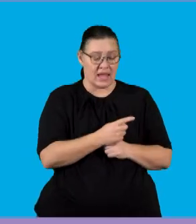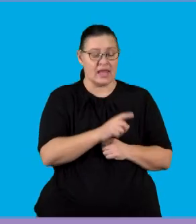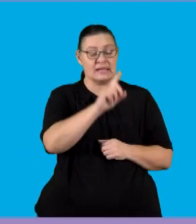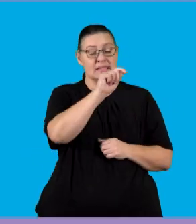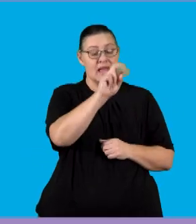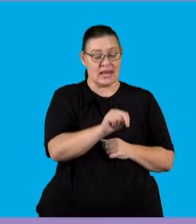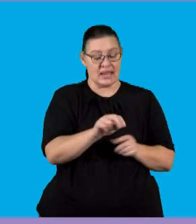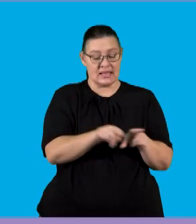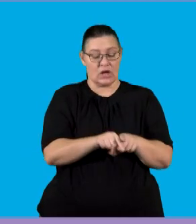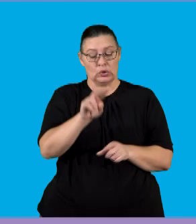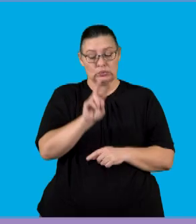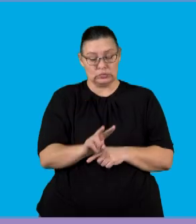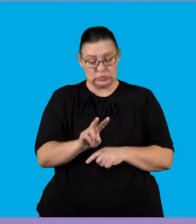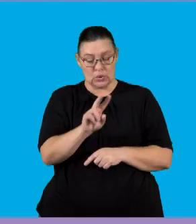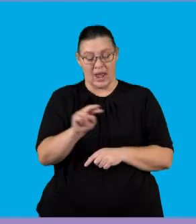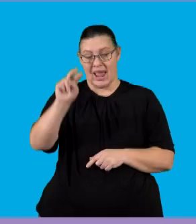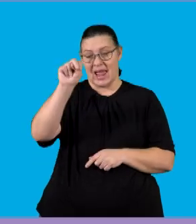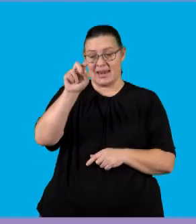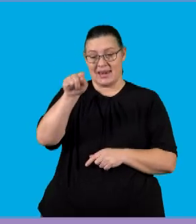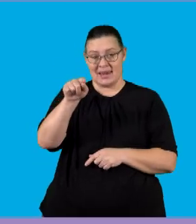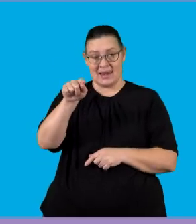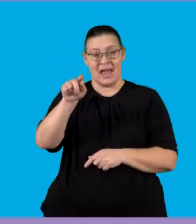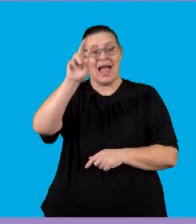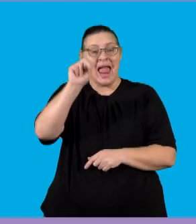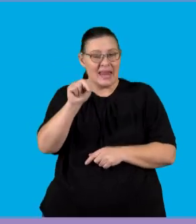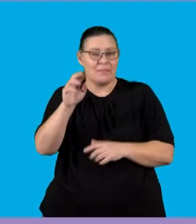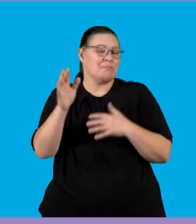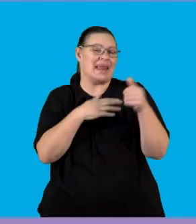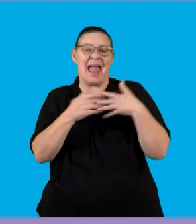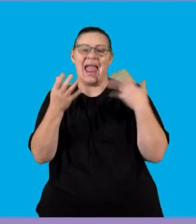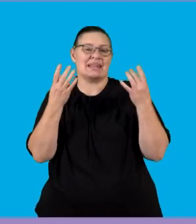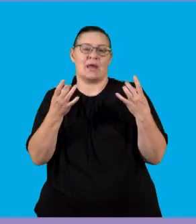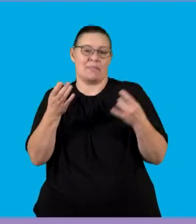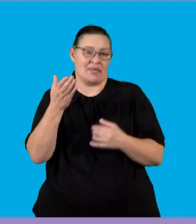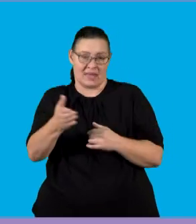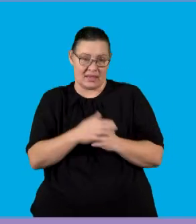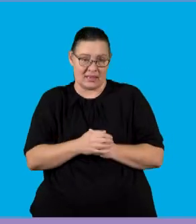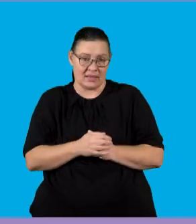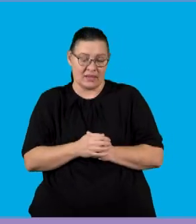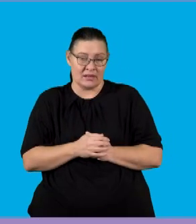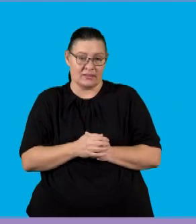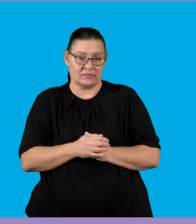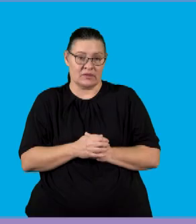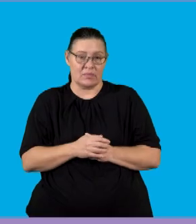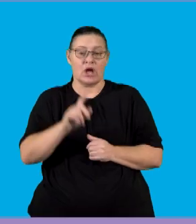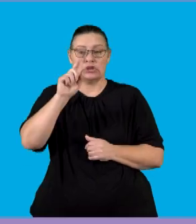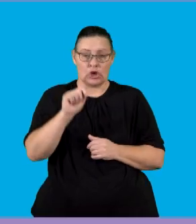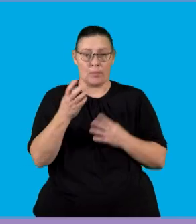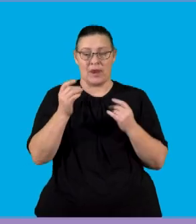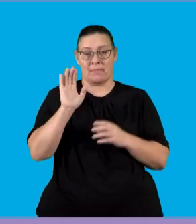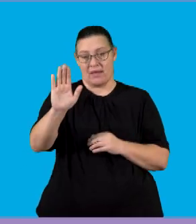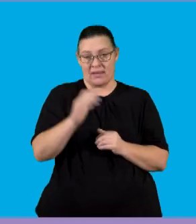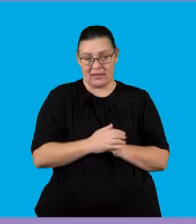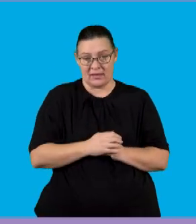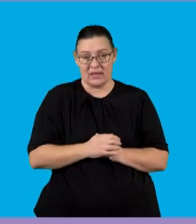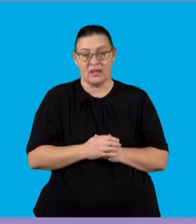be 2 exponent n. Now that n represents any number that can be there, in this case the term